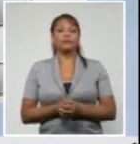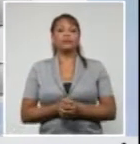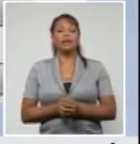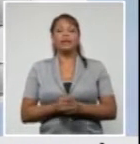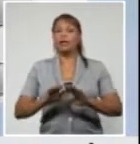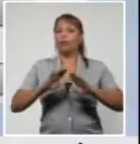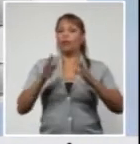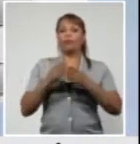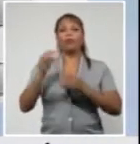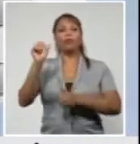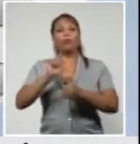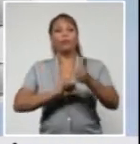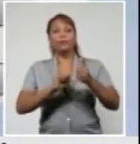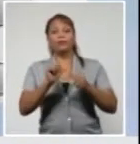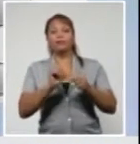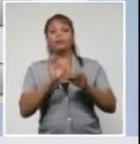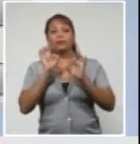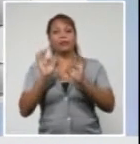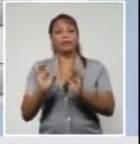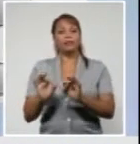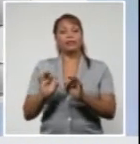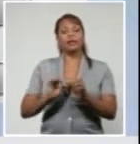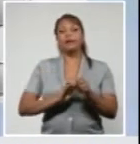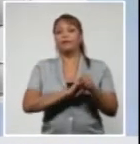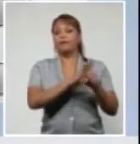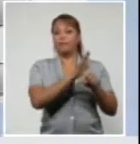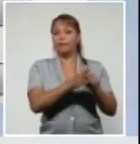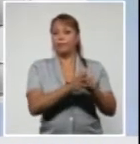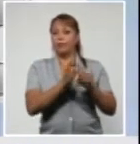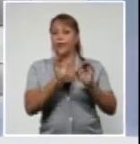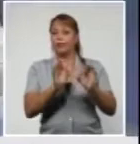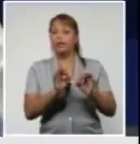5,898 have tested positive for the virus.